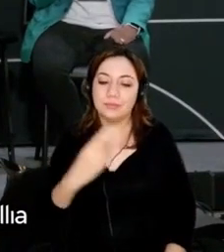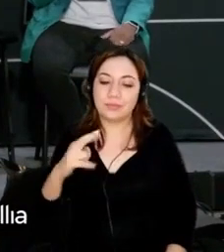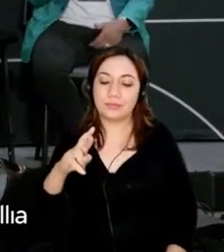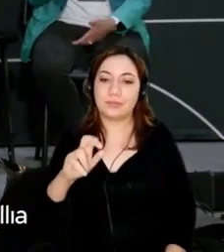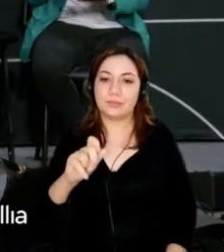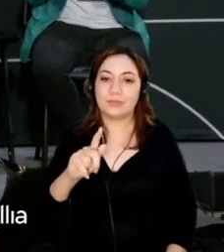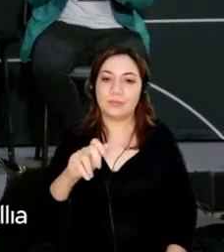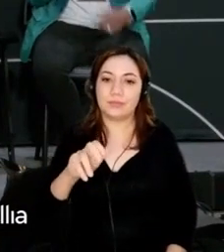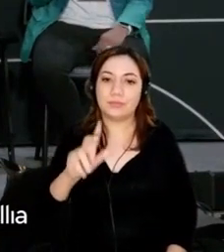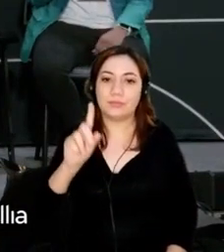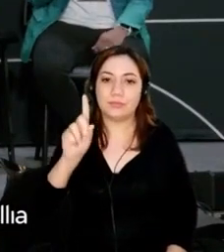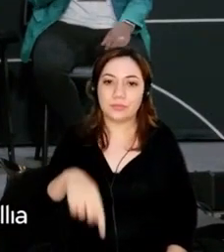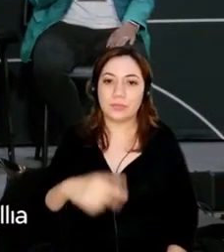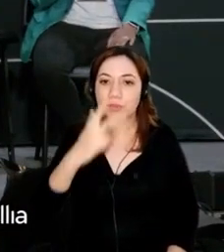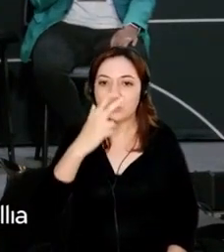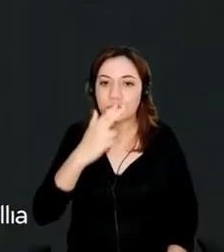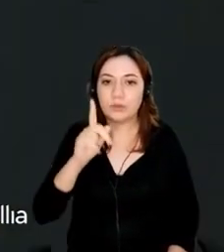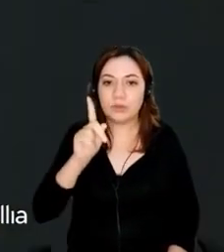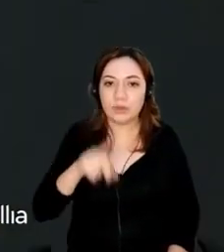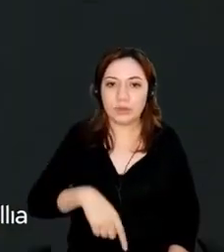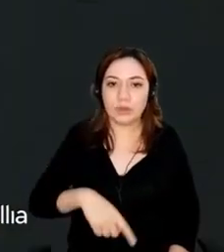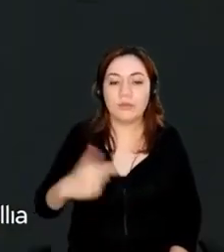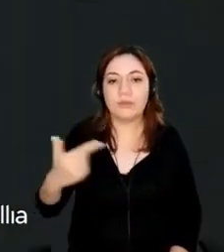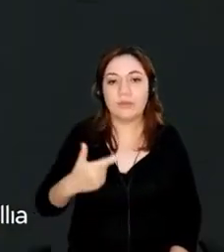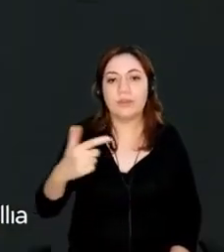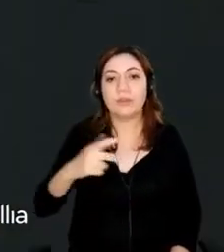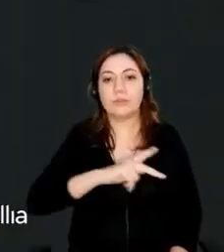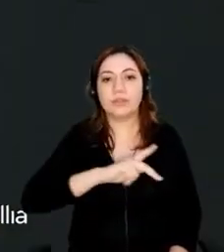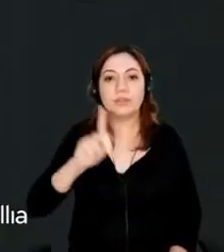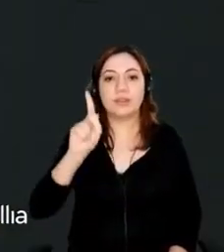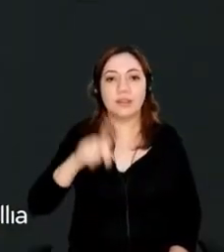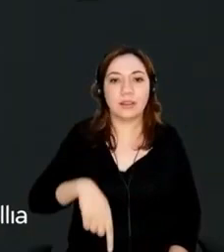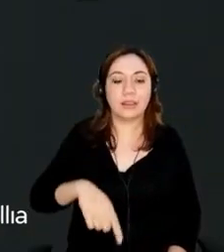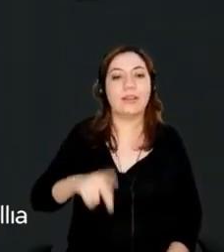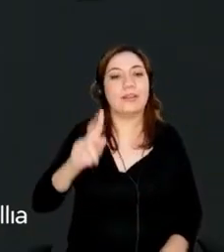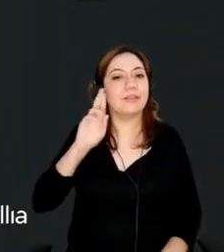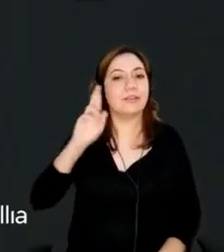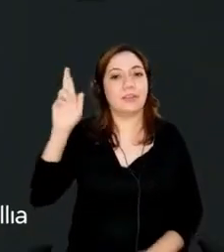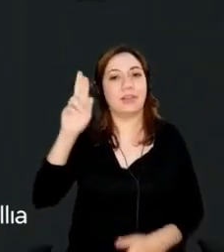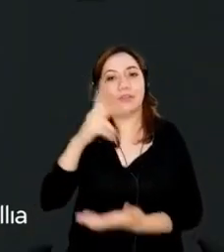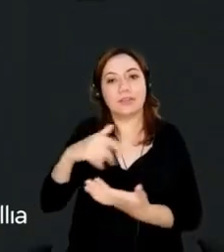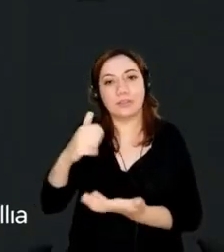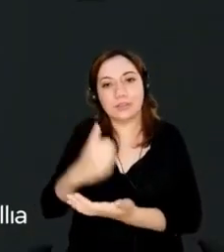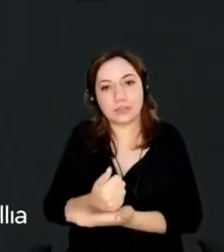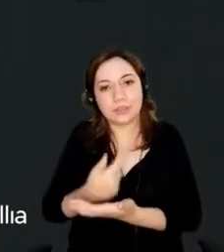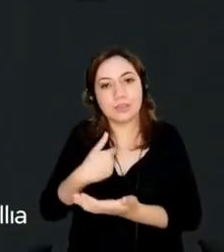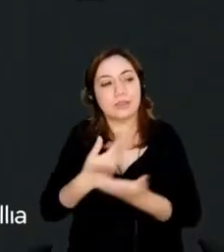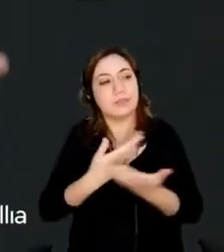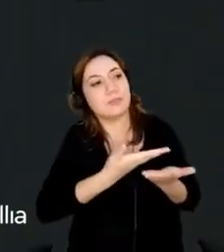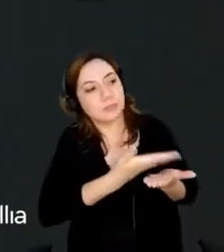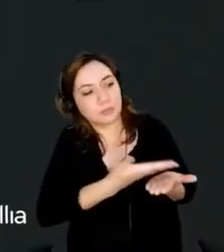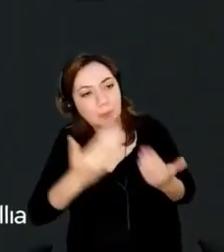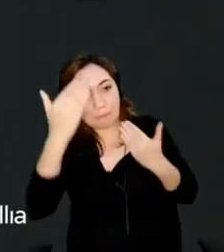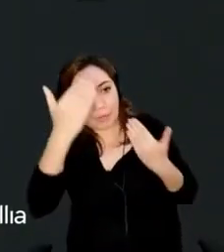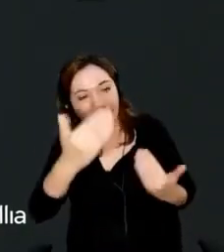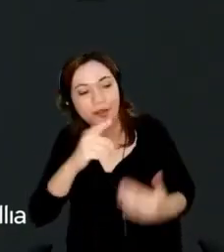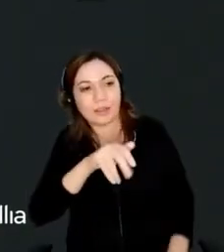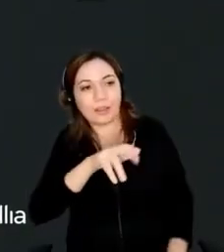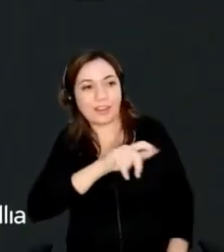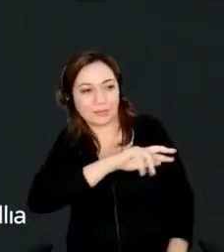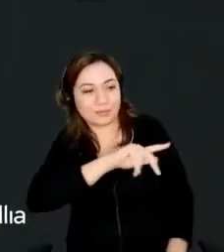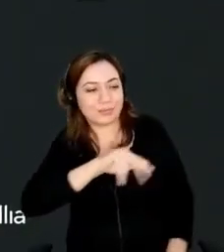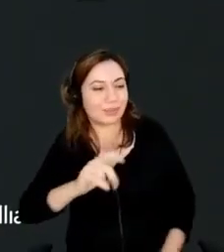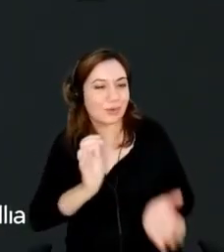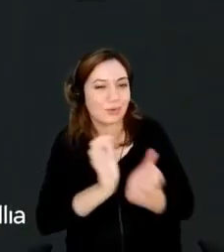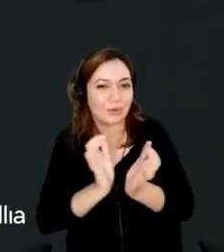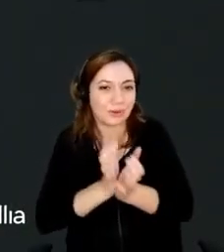Design, and it's great to be here. Thank you, Gary, and everybody, and all the panelists. I have been in the design